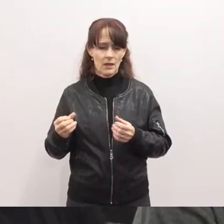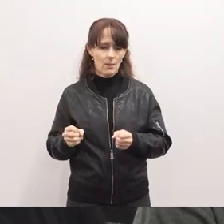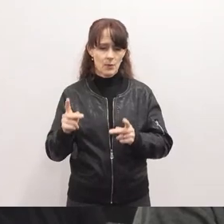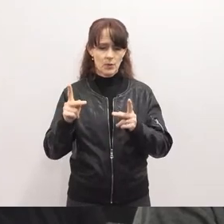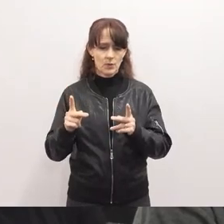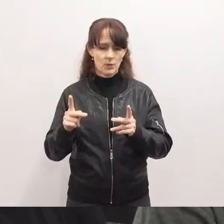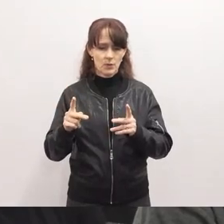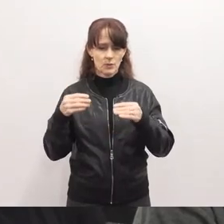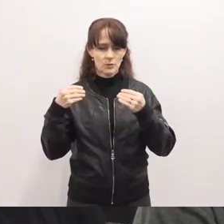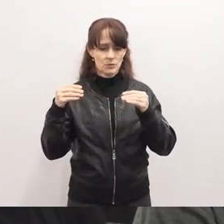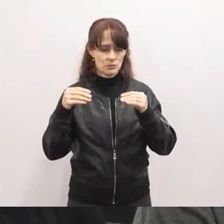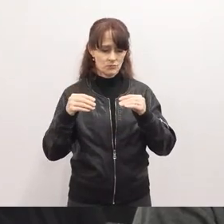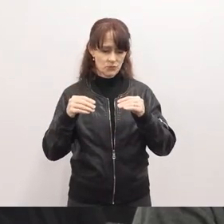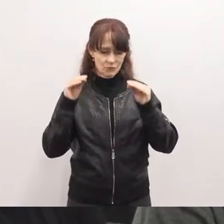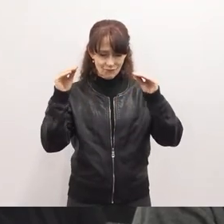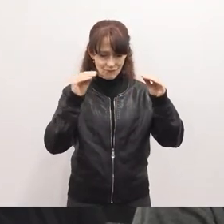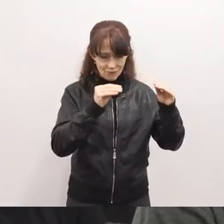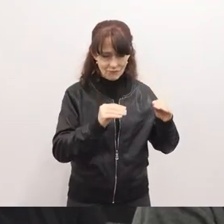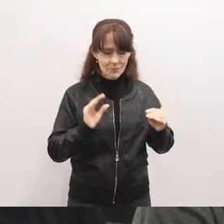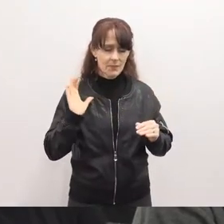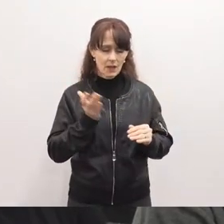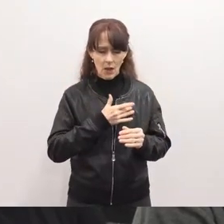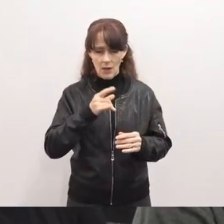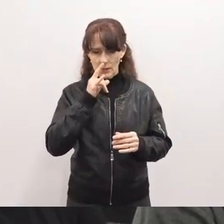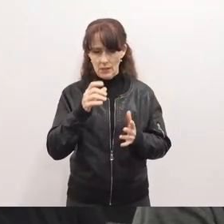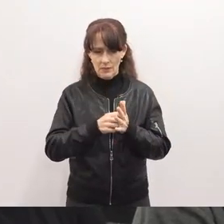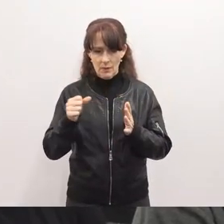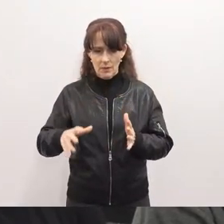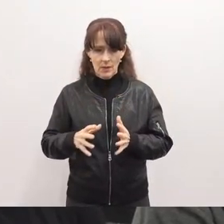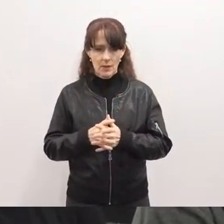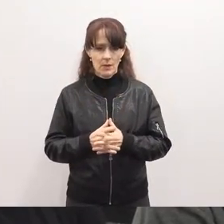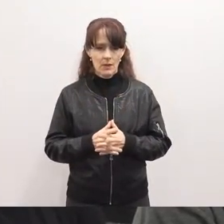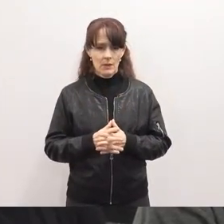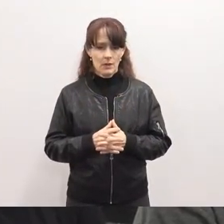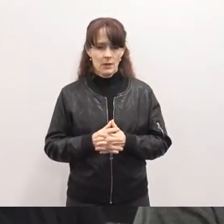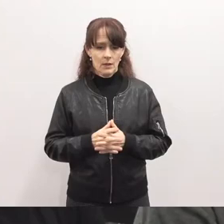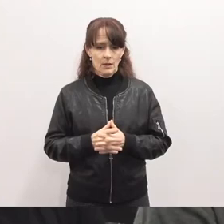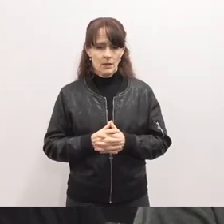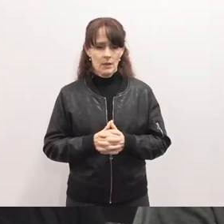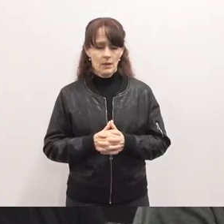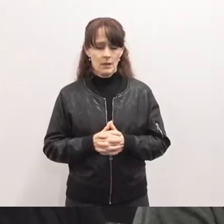pitch our children to an abortion." Well,